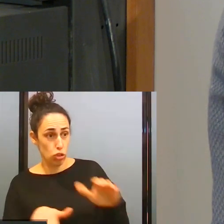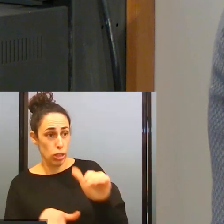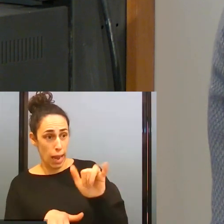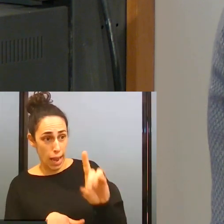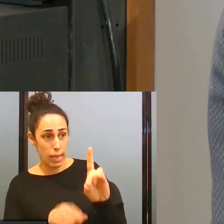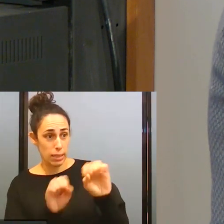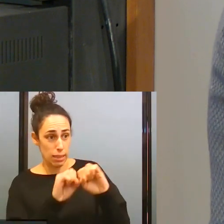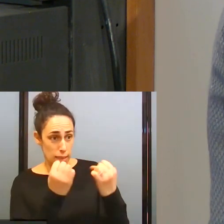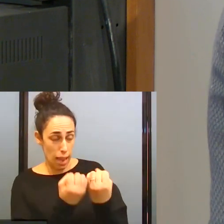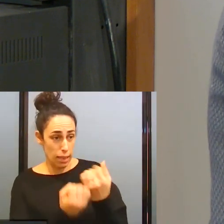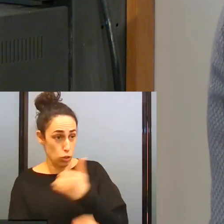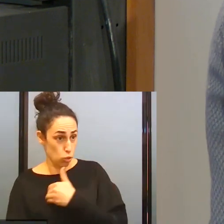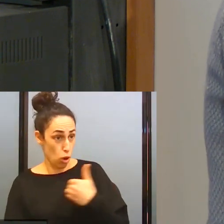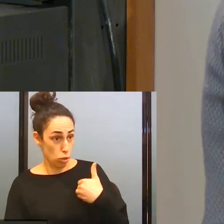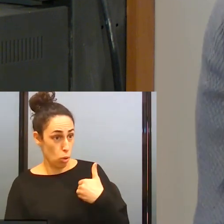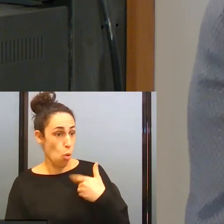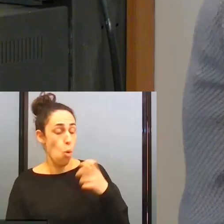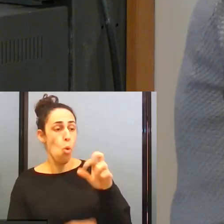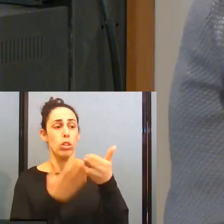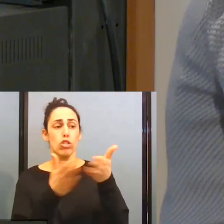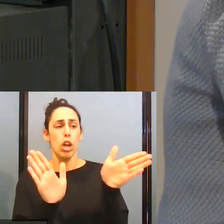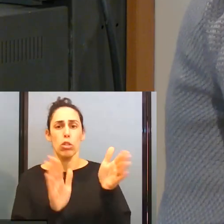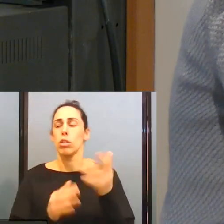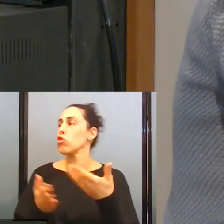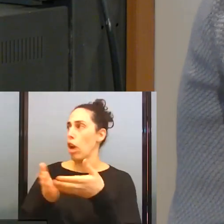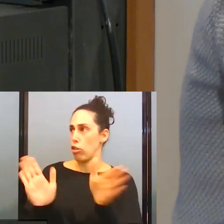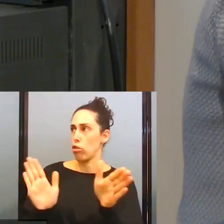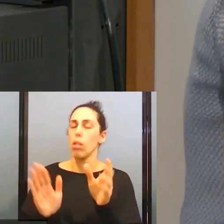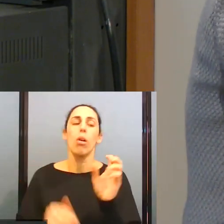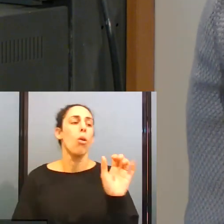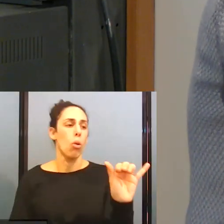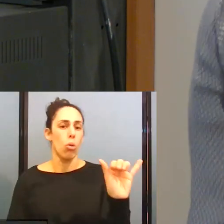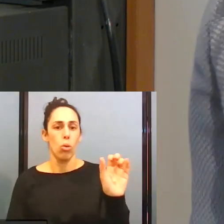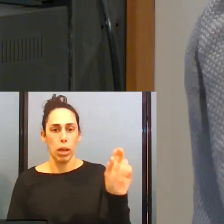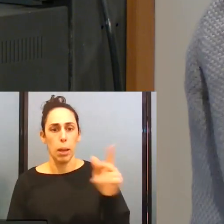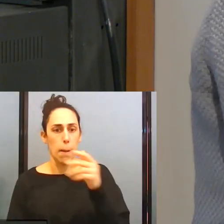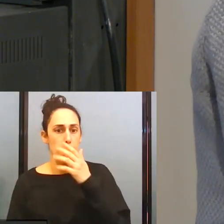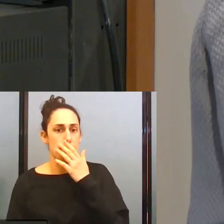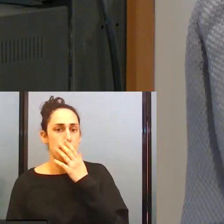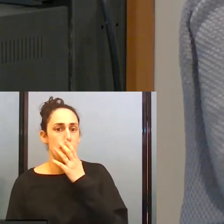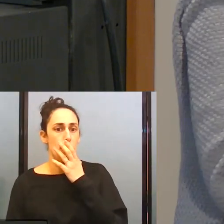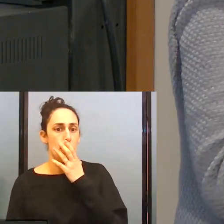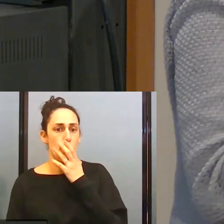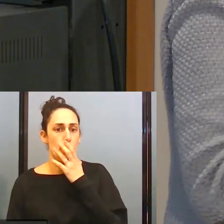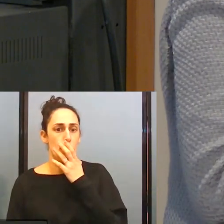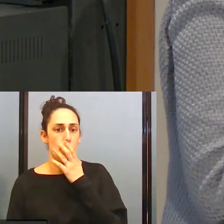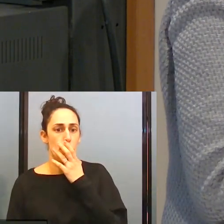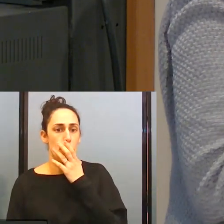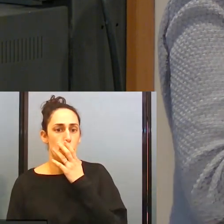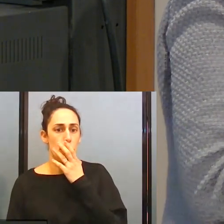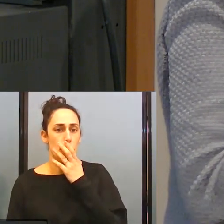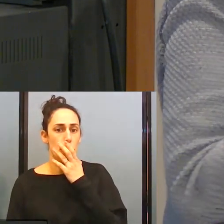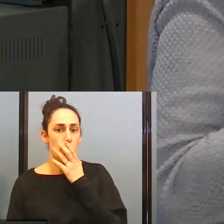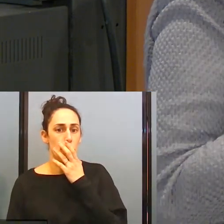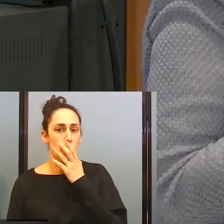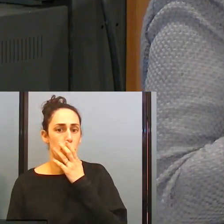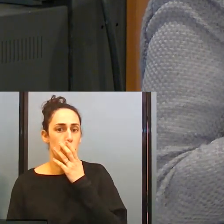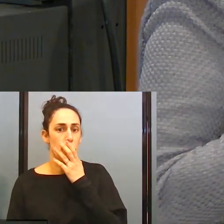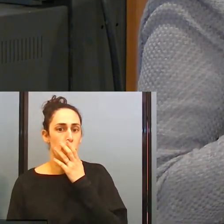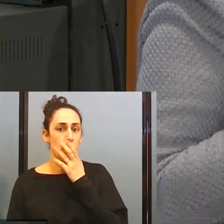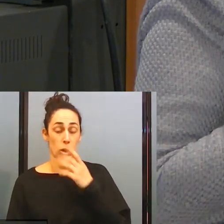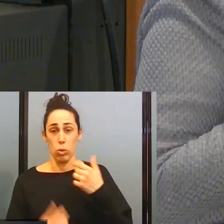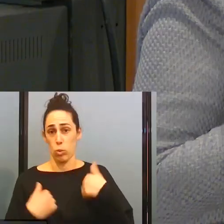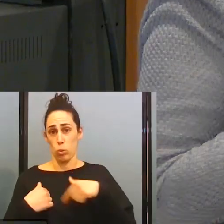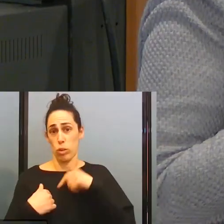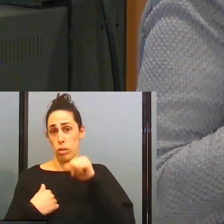Oh, CAS itself? Okay. Yeah, there's been a lot of challenges. We are not part of CAS. Actually, we've